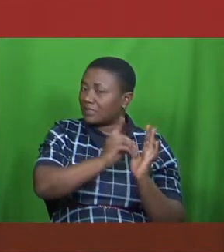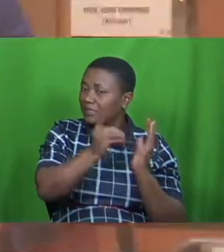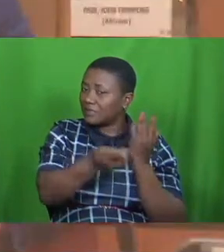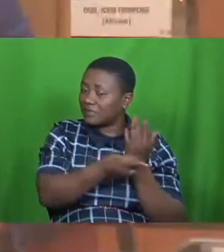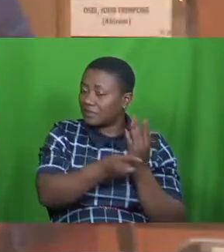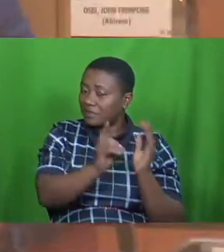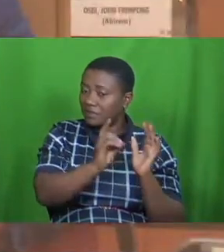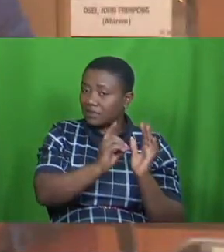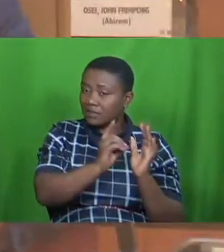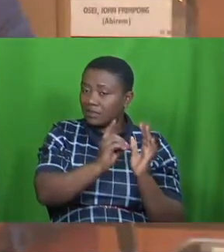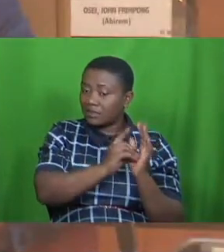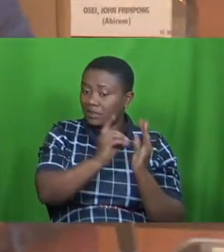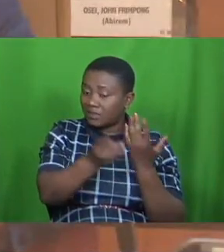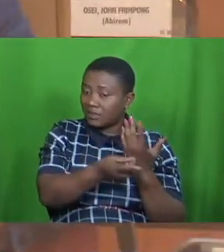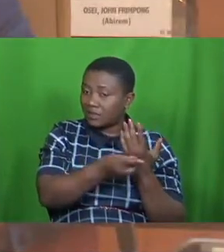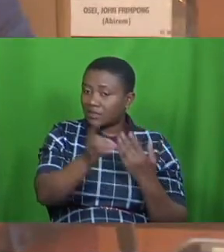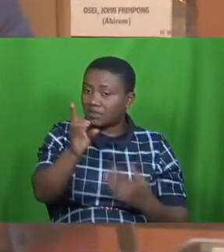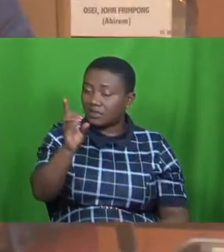2022,